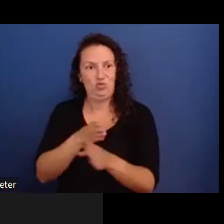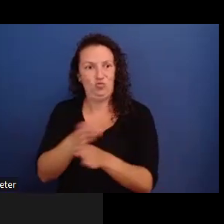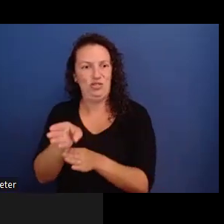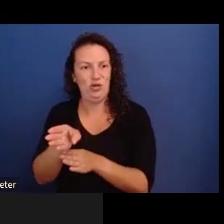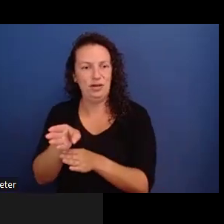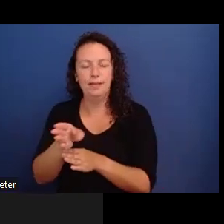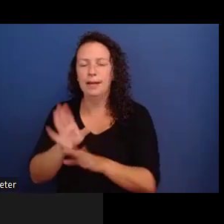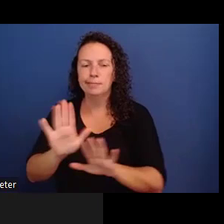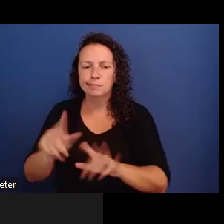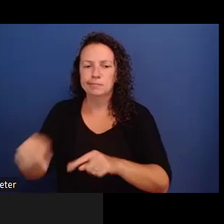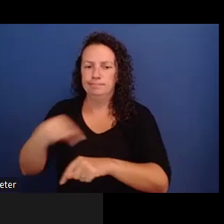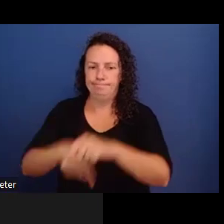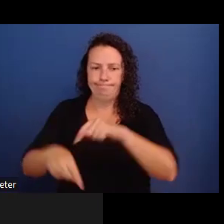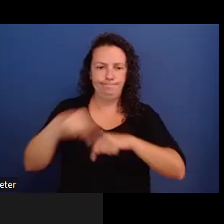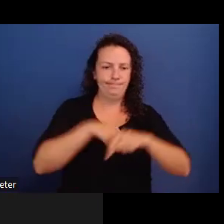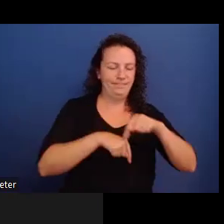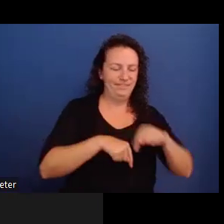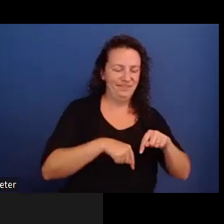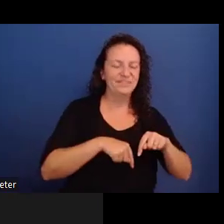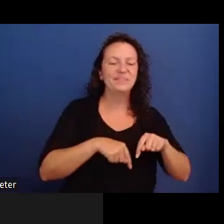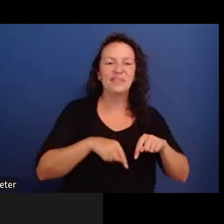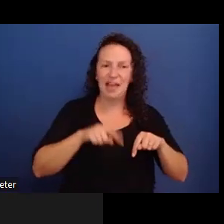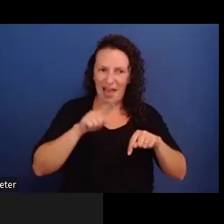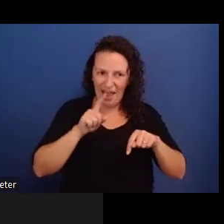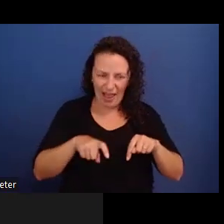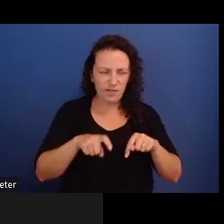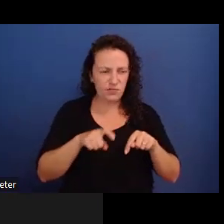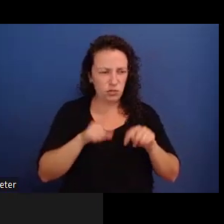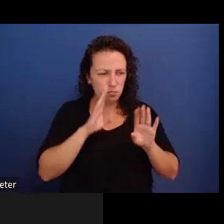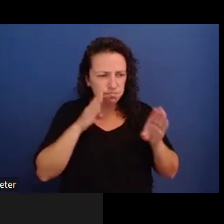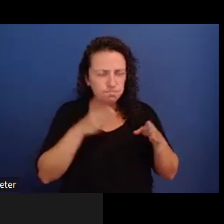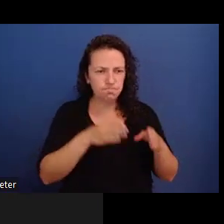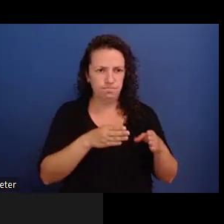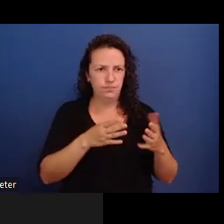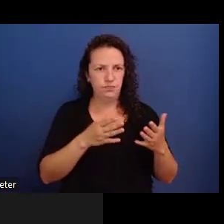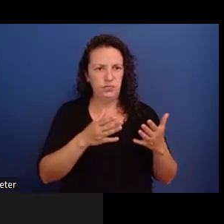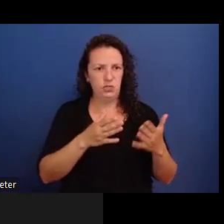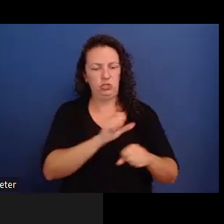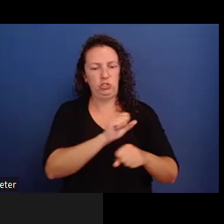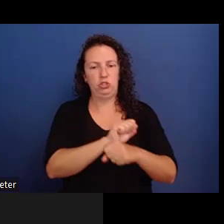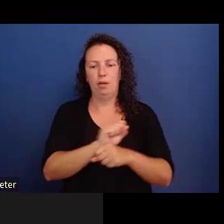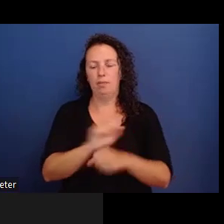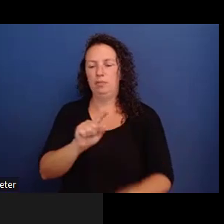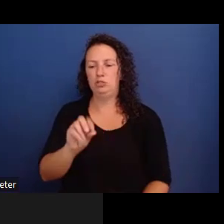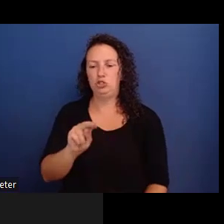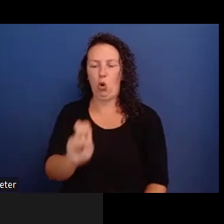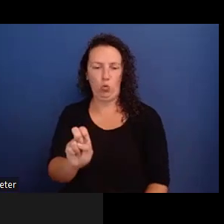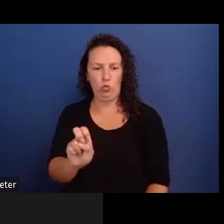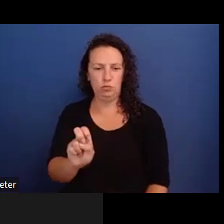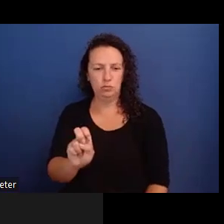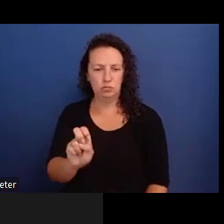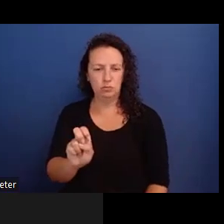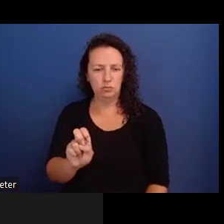of looking at the careers, there's this job zone sort of section, and it lets you sort